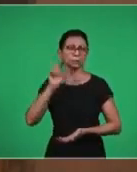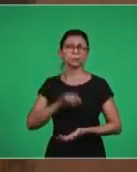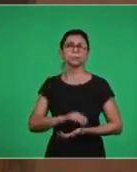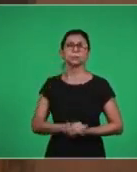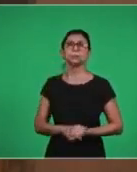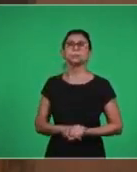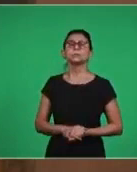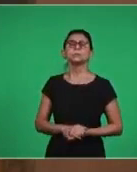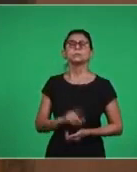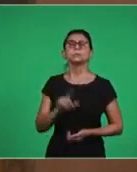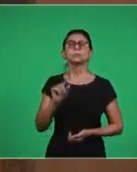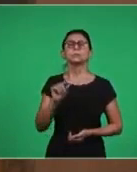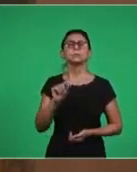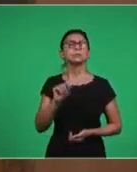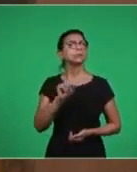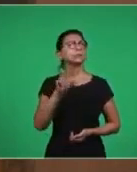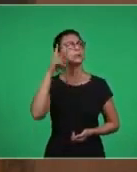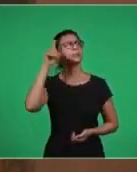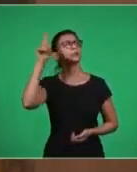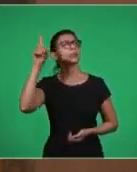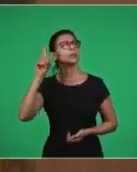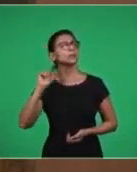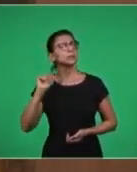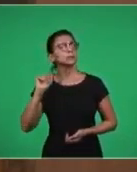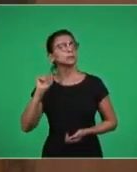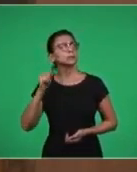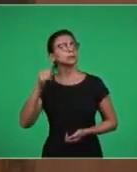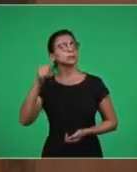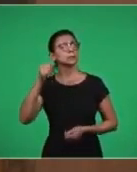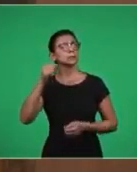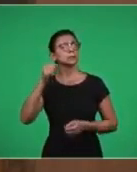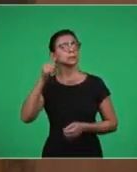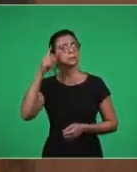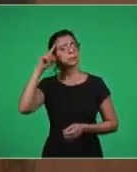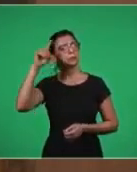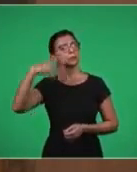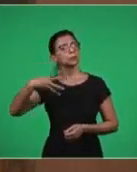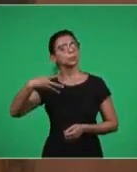are going to have another day. What day? On the 4th.